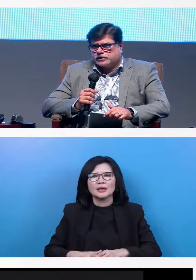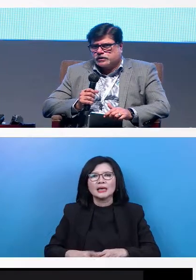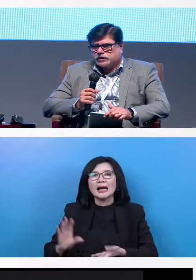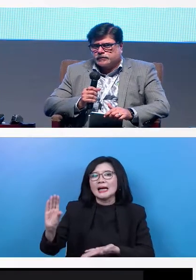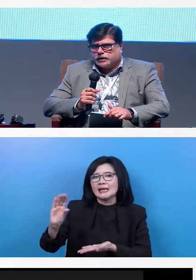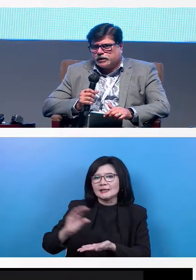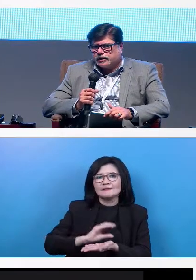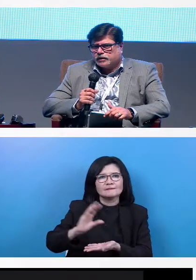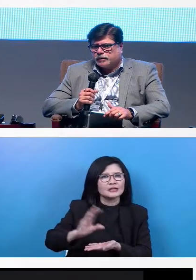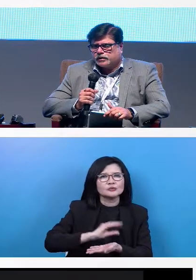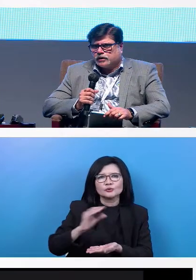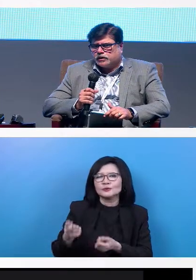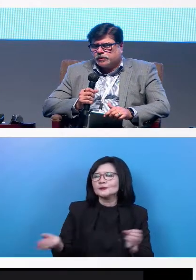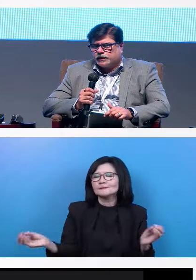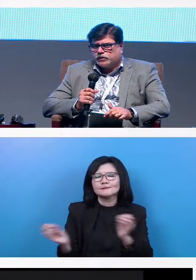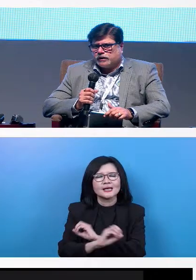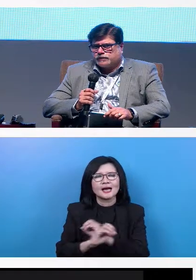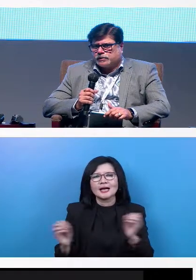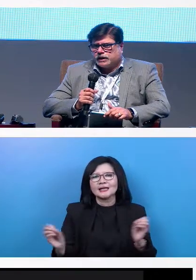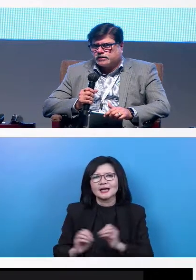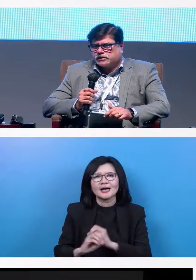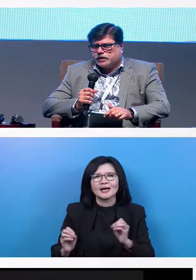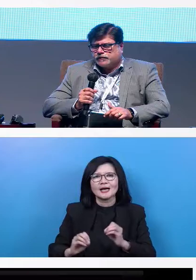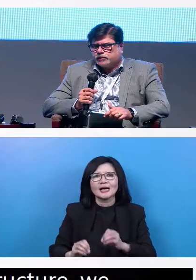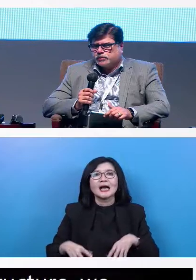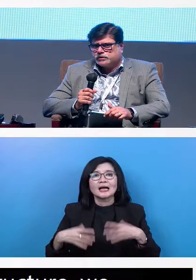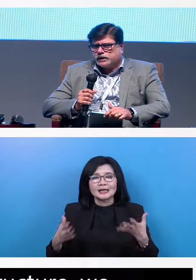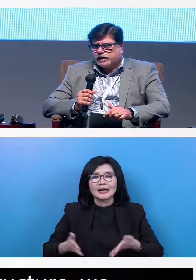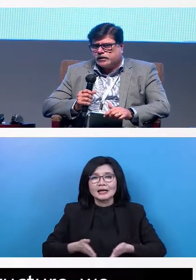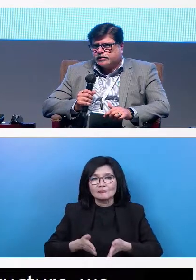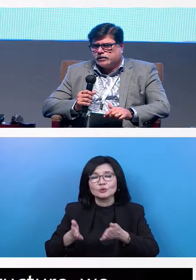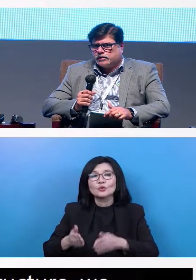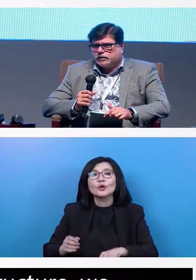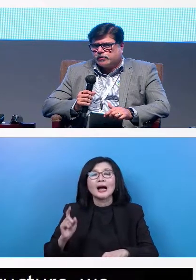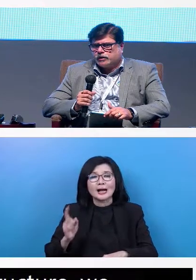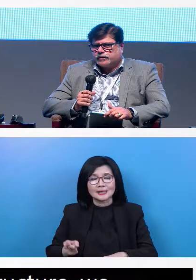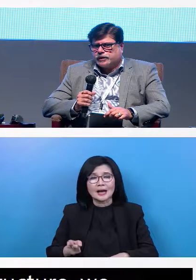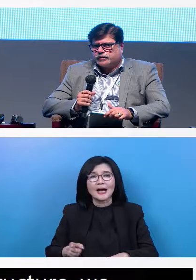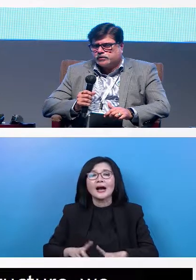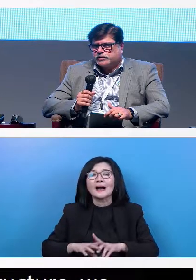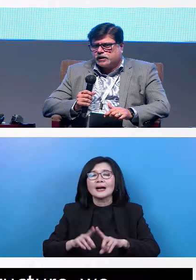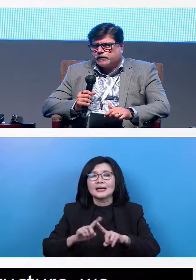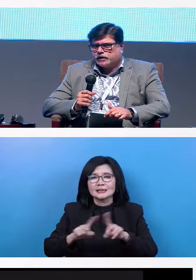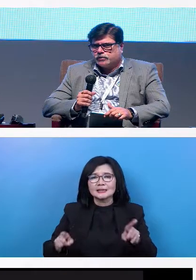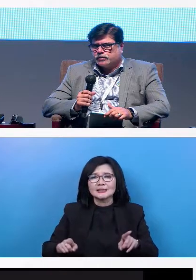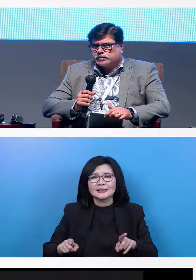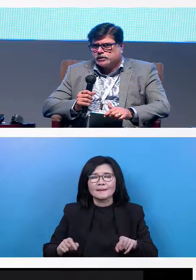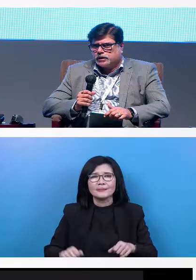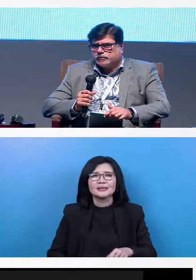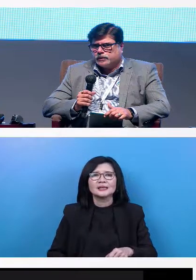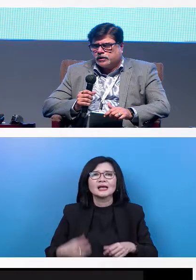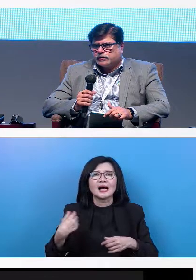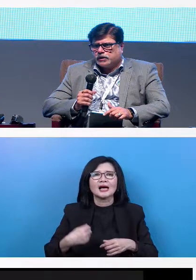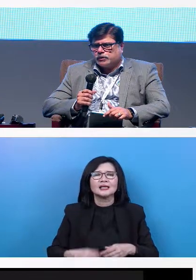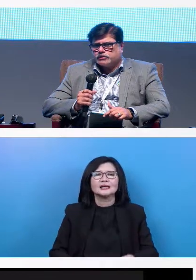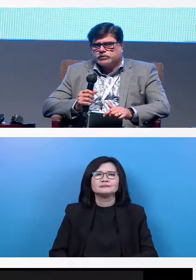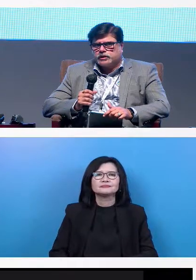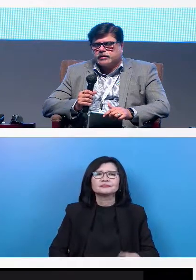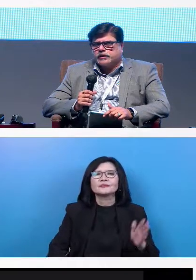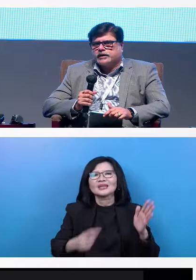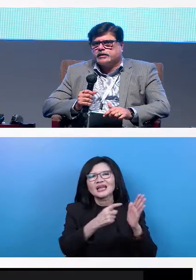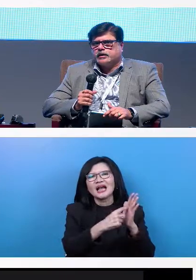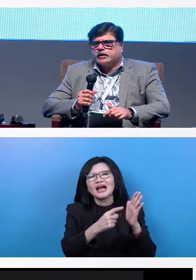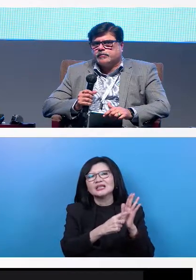of infrastructure in there. But we do have some legislative tools and regulatory tools that we can use. We're going